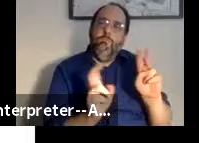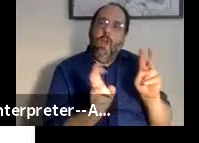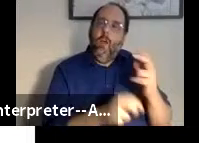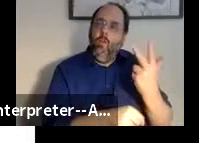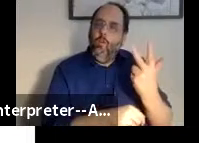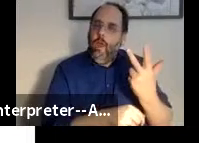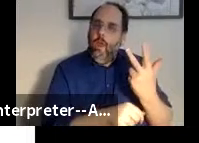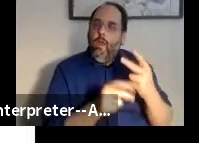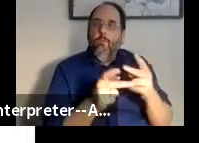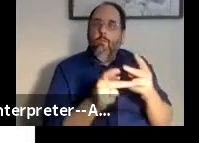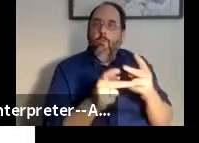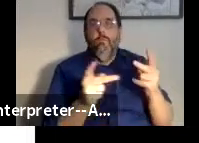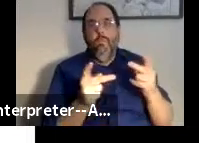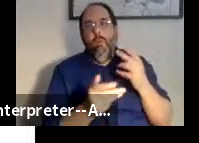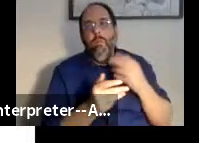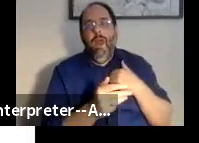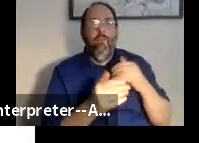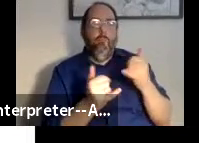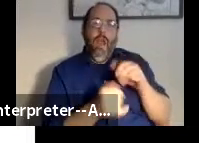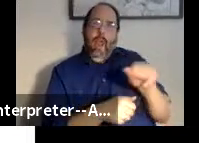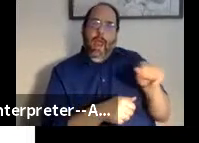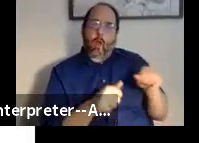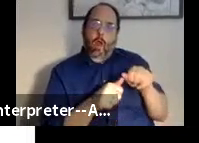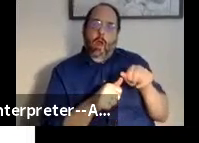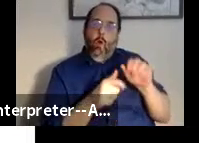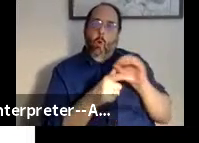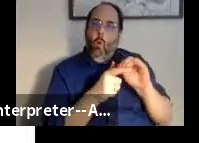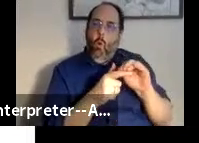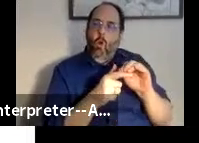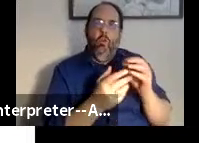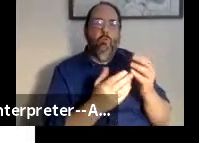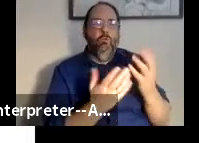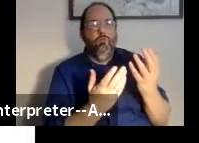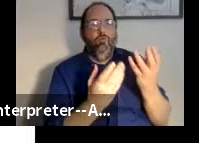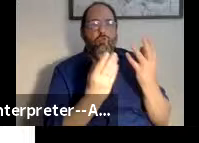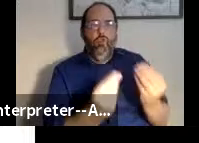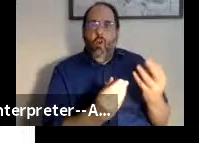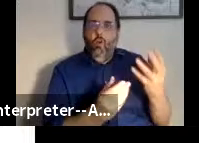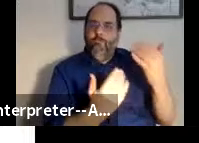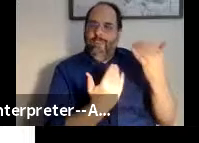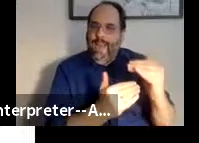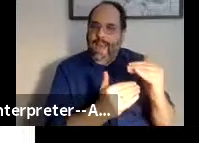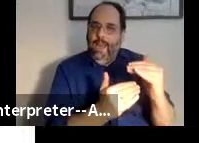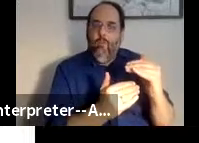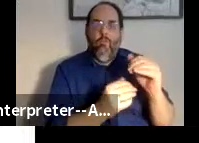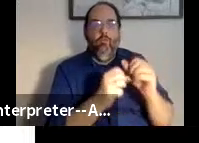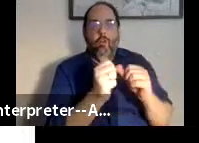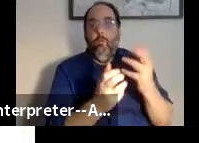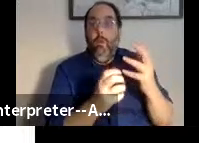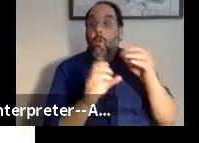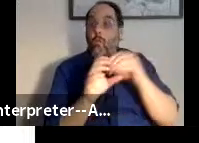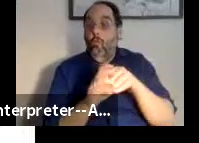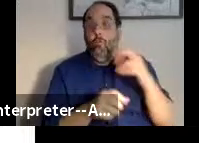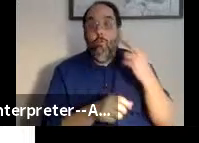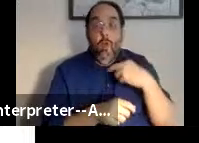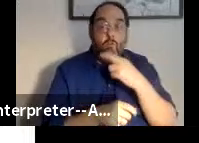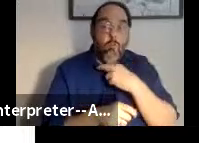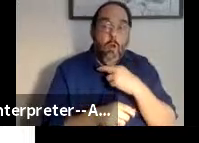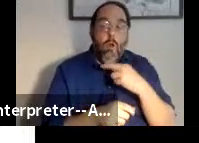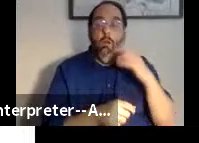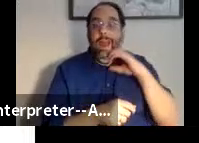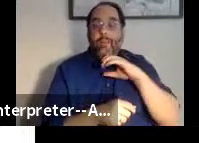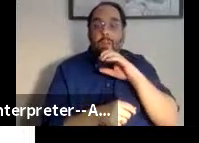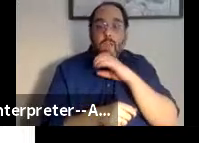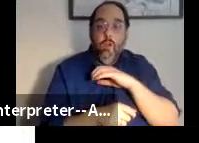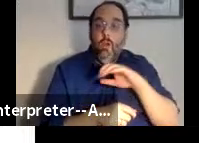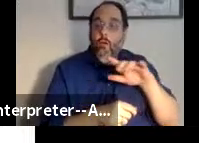have a play area or a soft-contained play structure as part of a restaurant or a cafeteria or dining area.